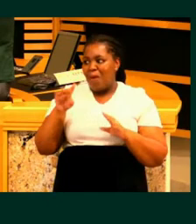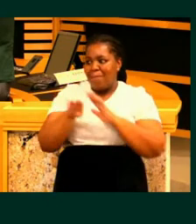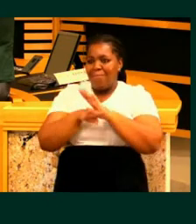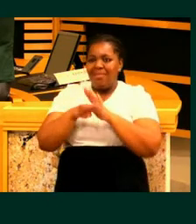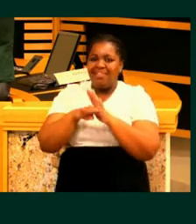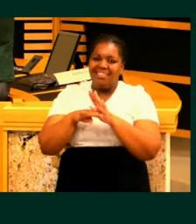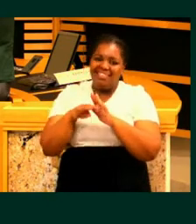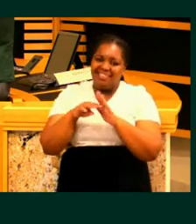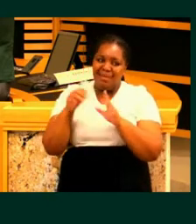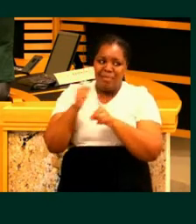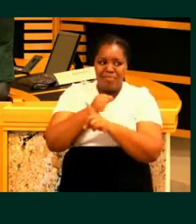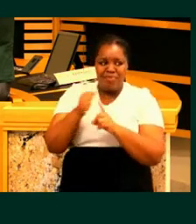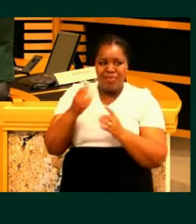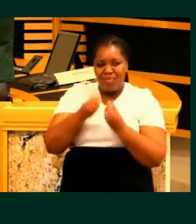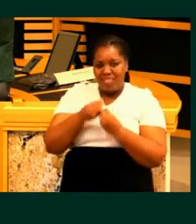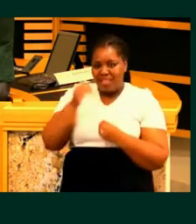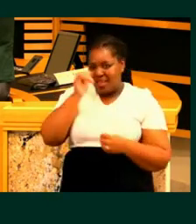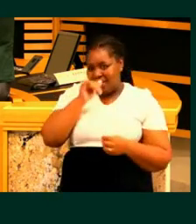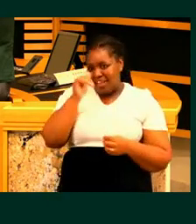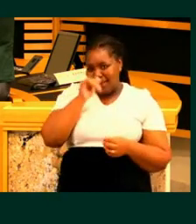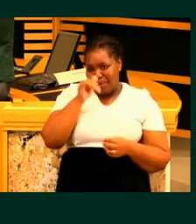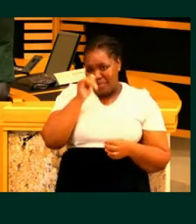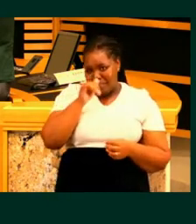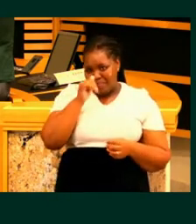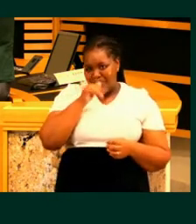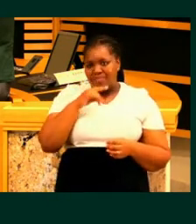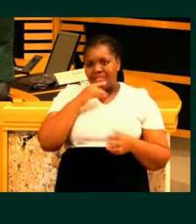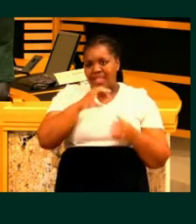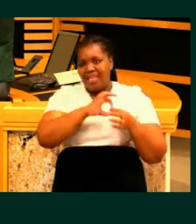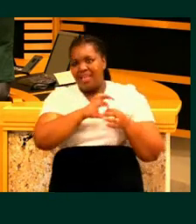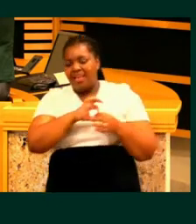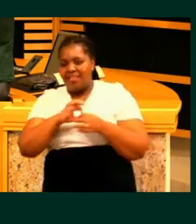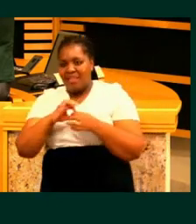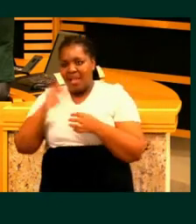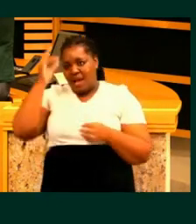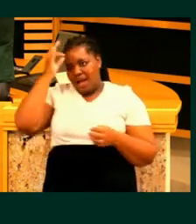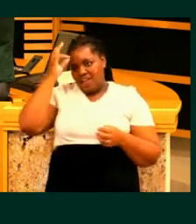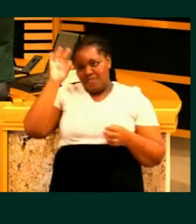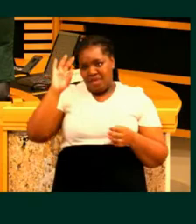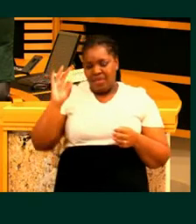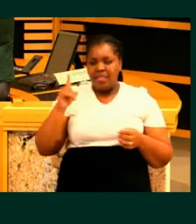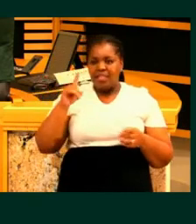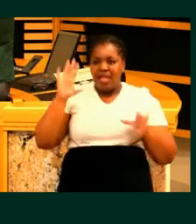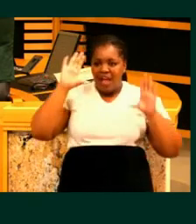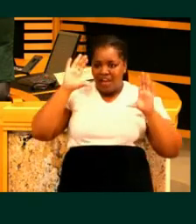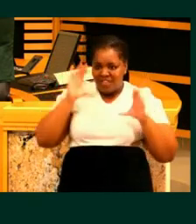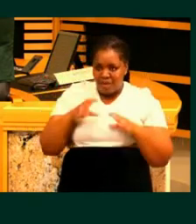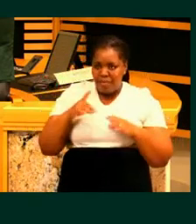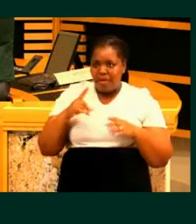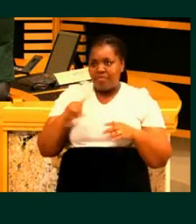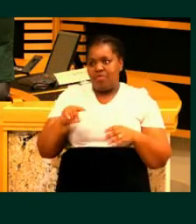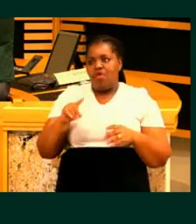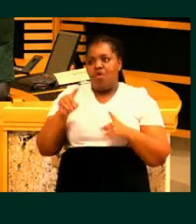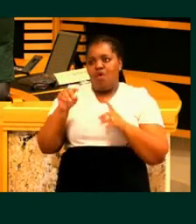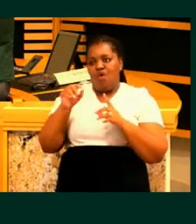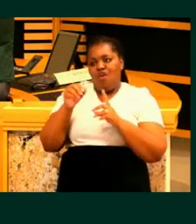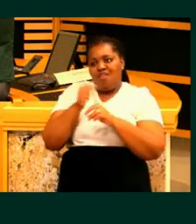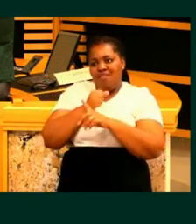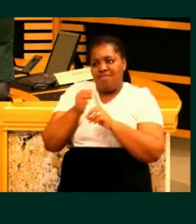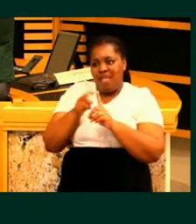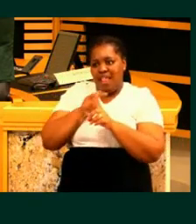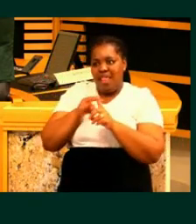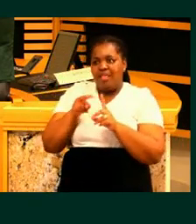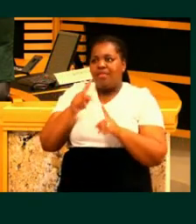harassment crimes in collaboration with other relevant government departments focus on combating gender based violence we have